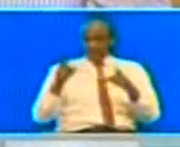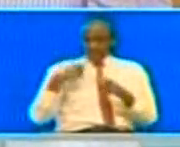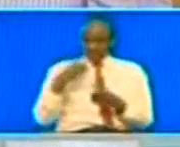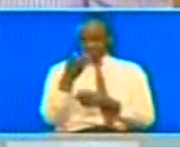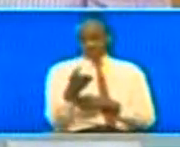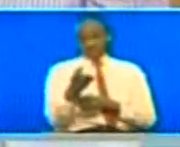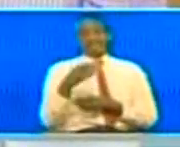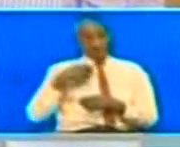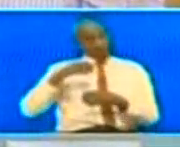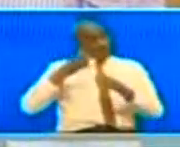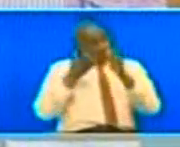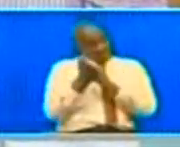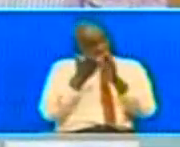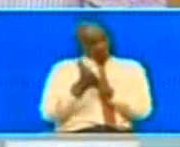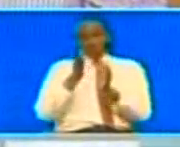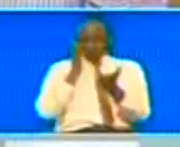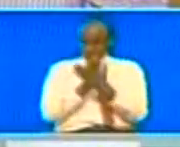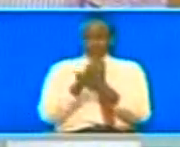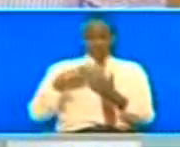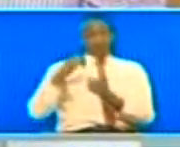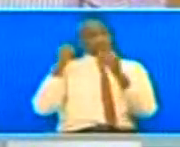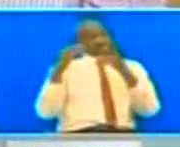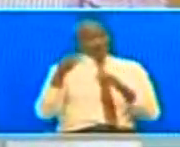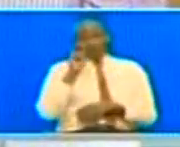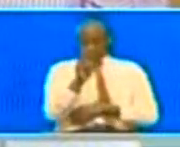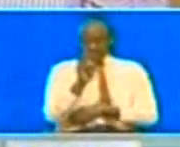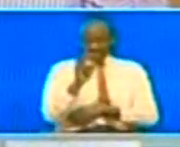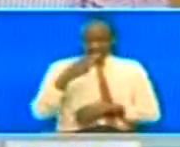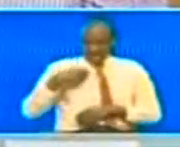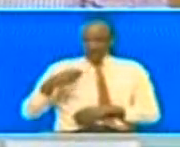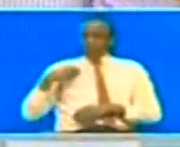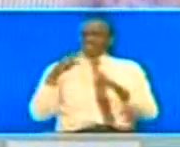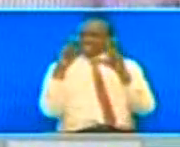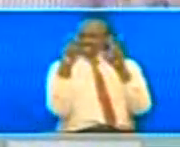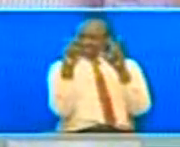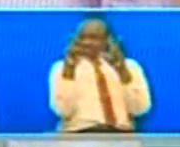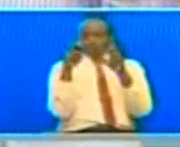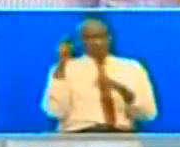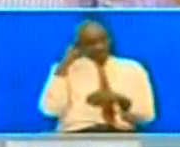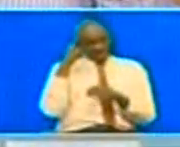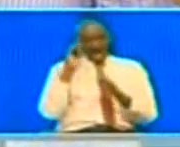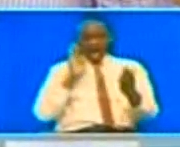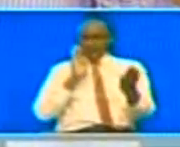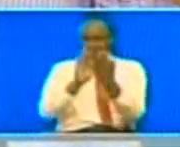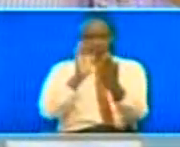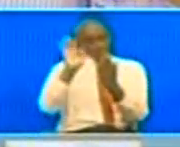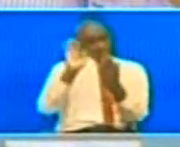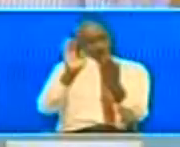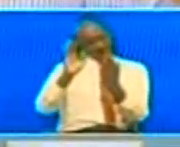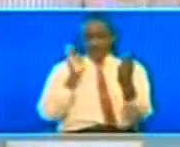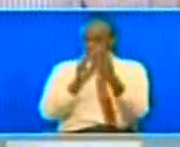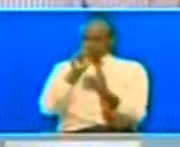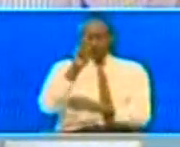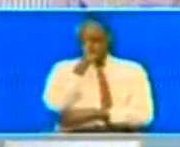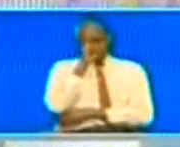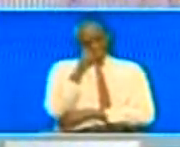you say, the video has gone viral, and those who have watched it take issue with the approach of both yourself and Mheshimiwa